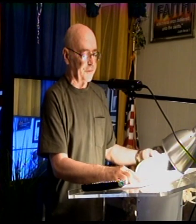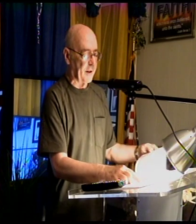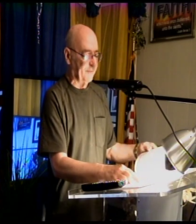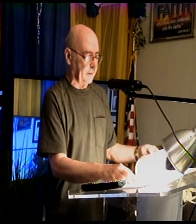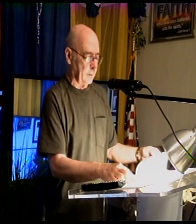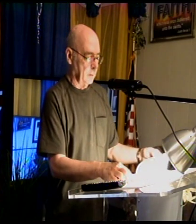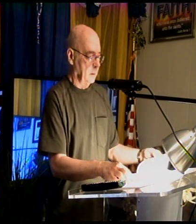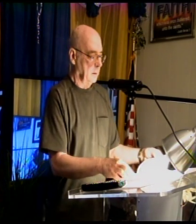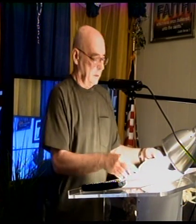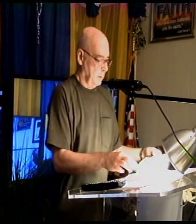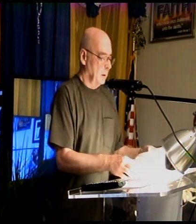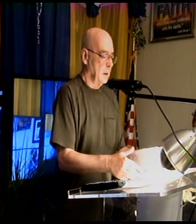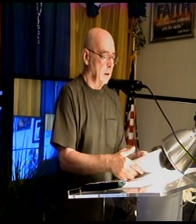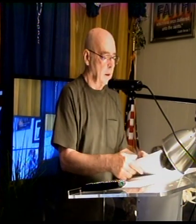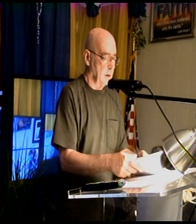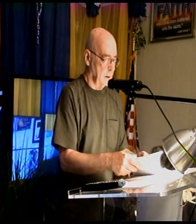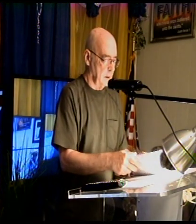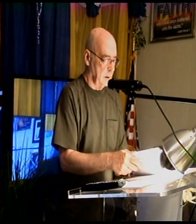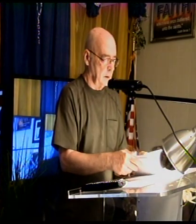GHS 37,